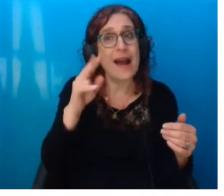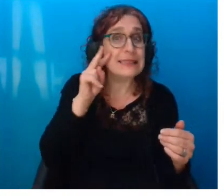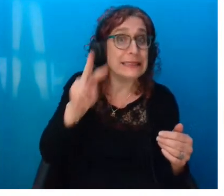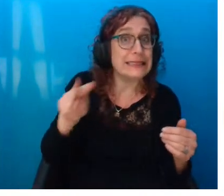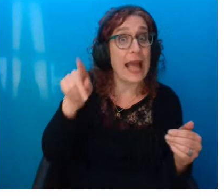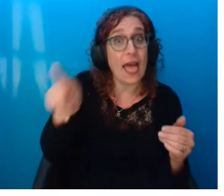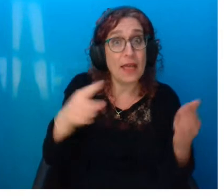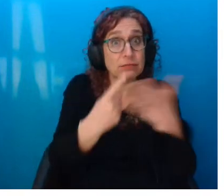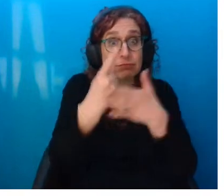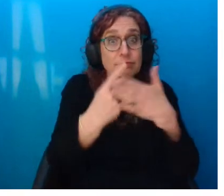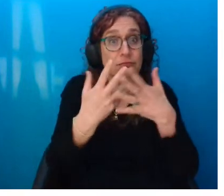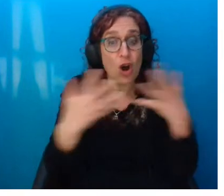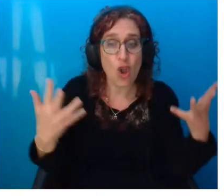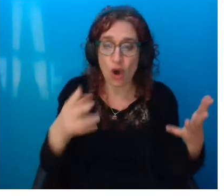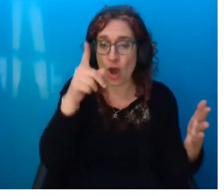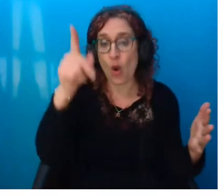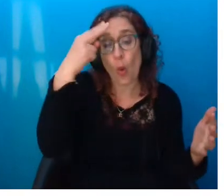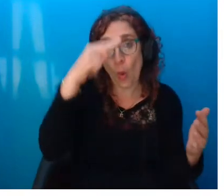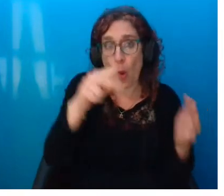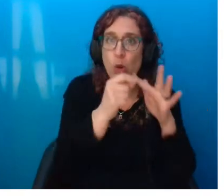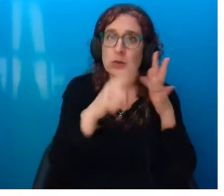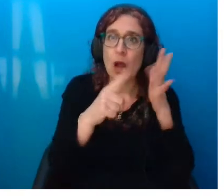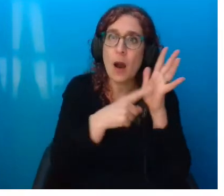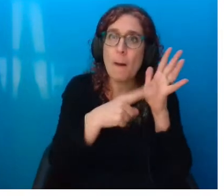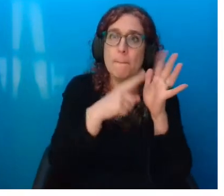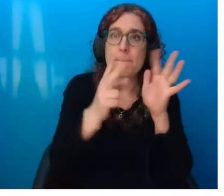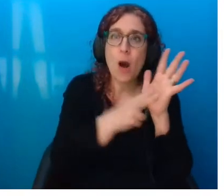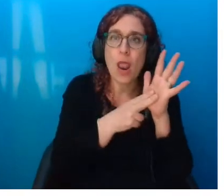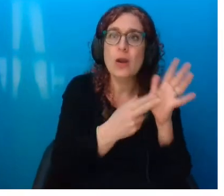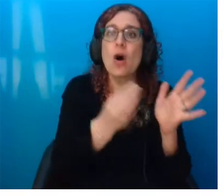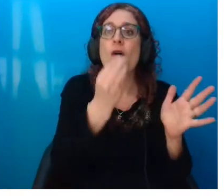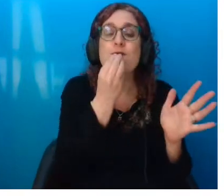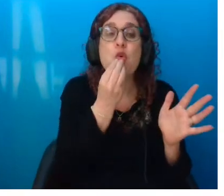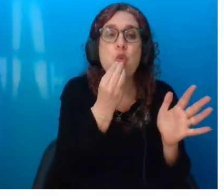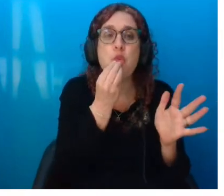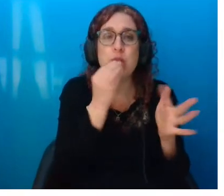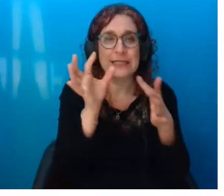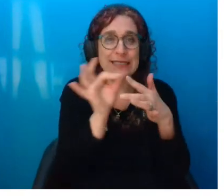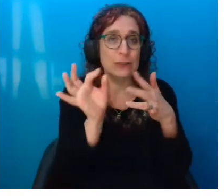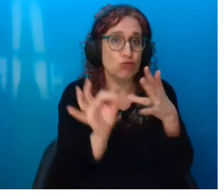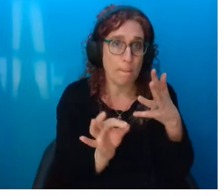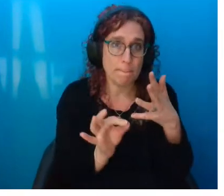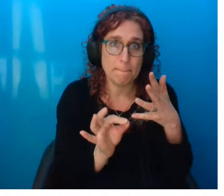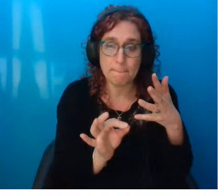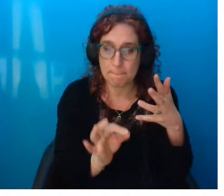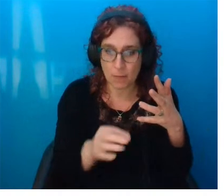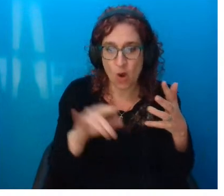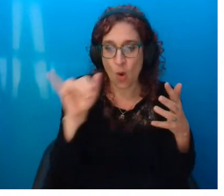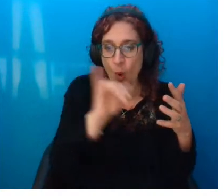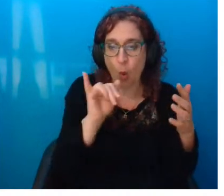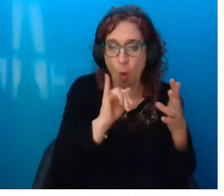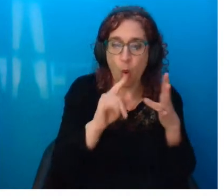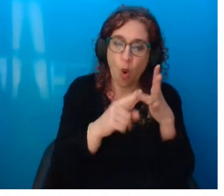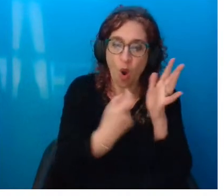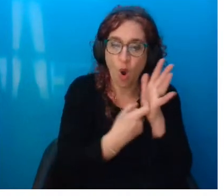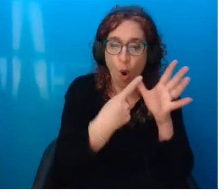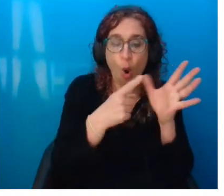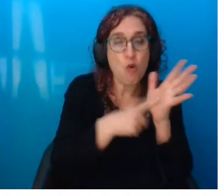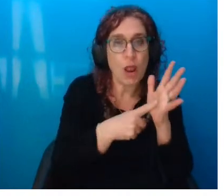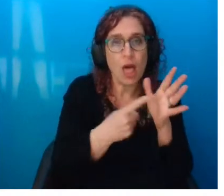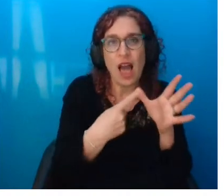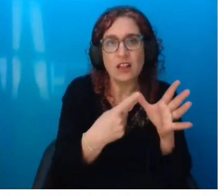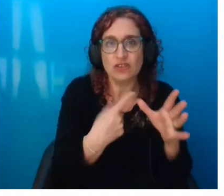known about. It's called pollen food syndrome, also known as oral allergy syndrome. And in these patients, typically they will have pollen